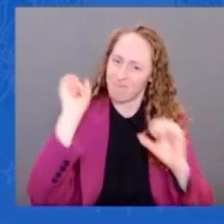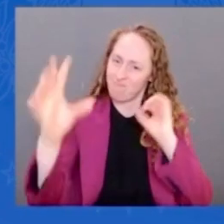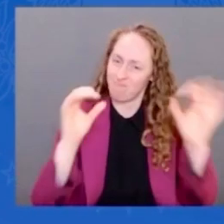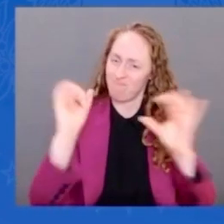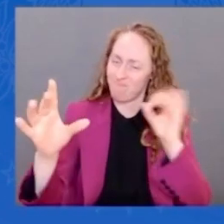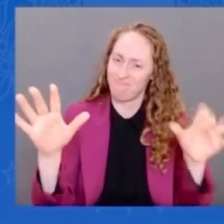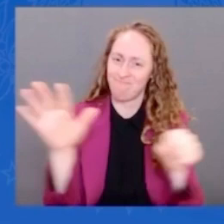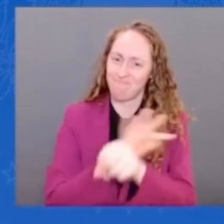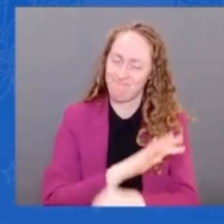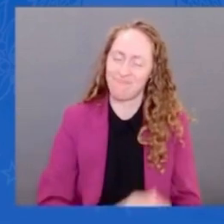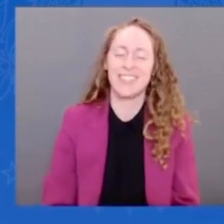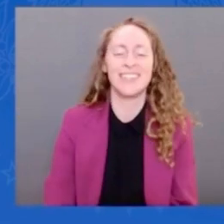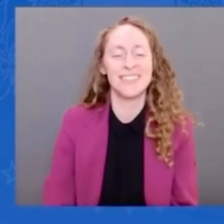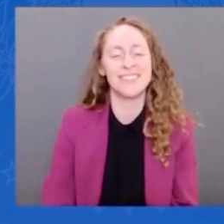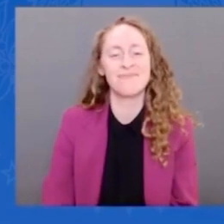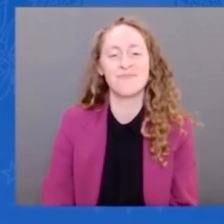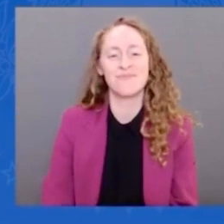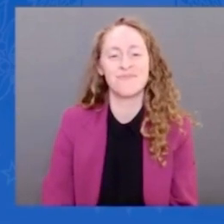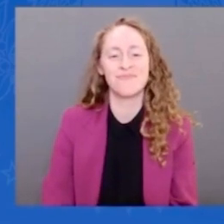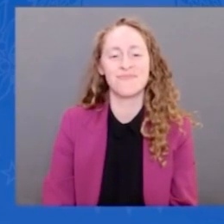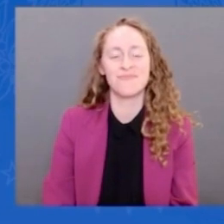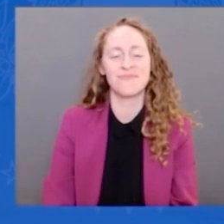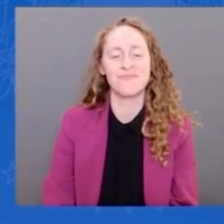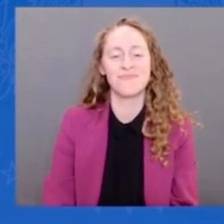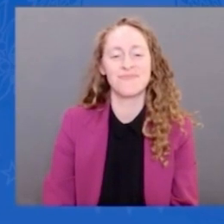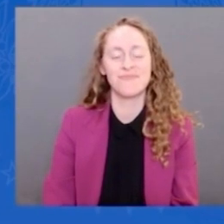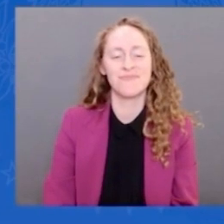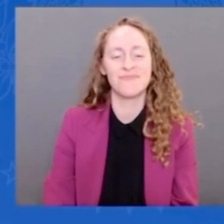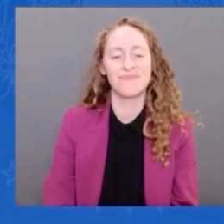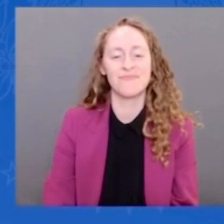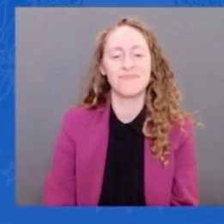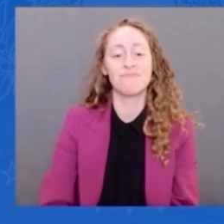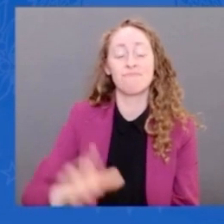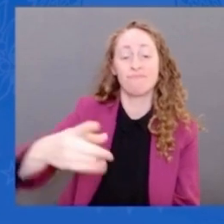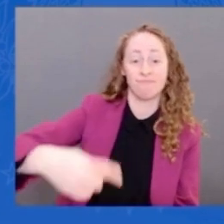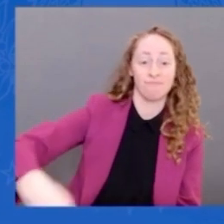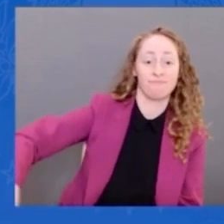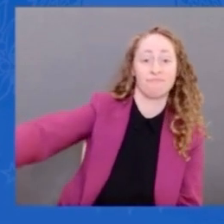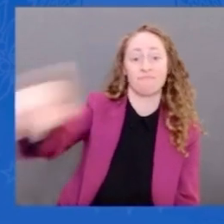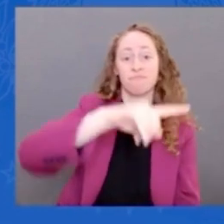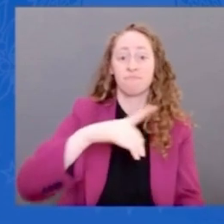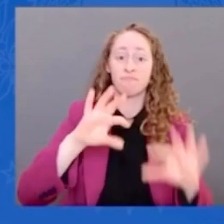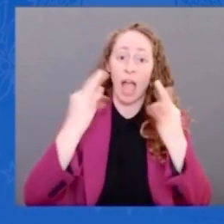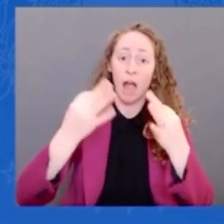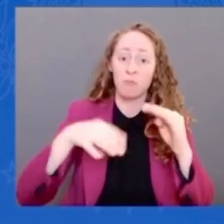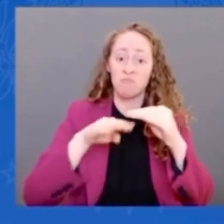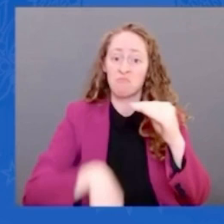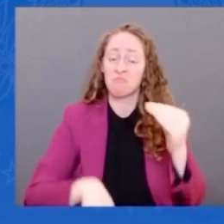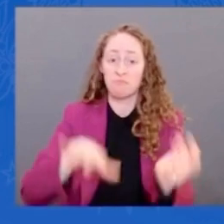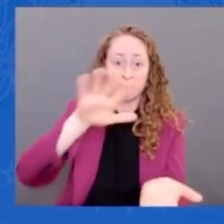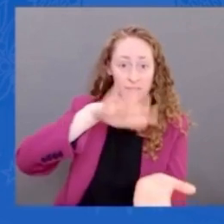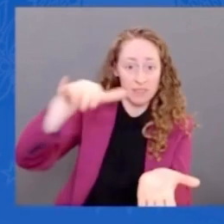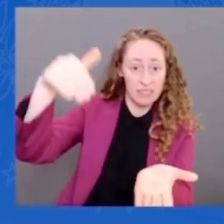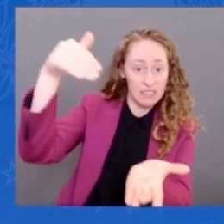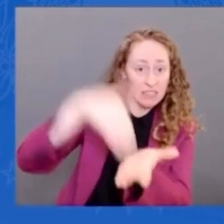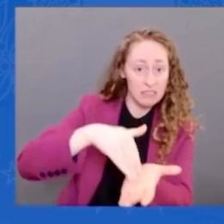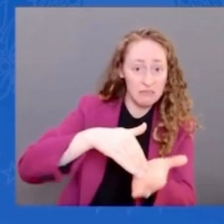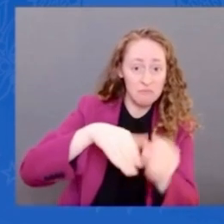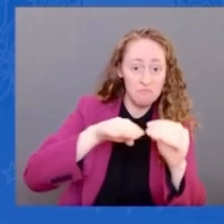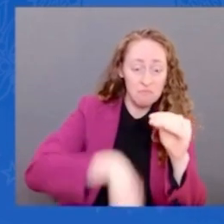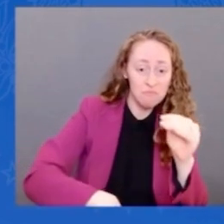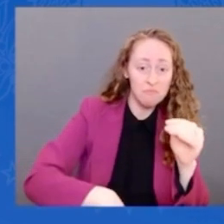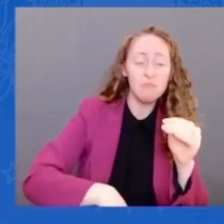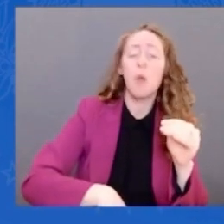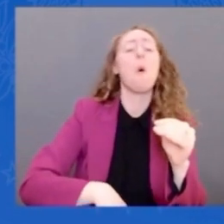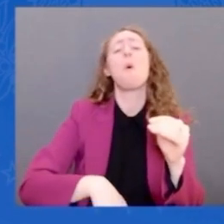less, that's about $55,000 per year for a family of four, or $27,000 for an individual, or a